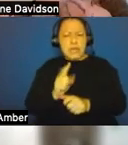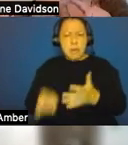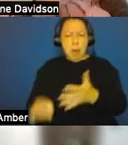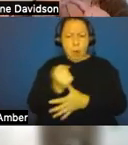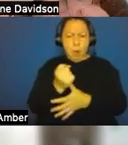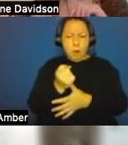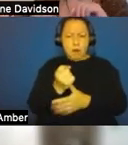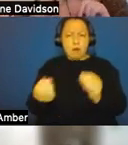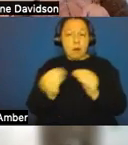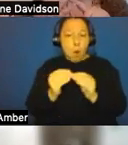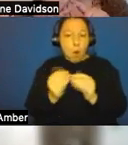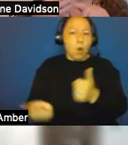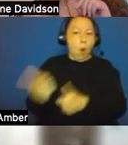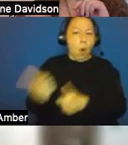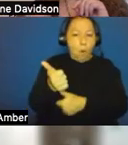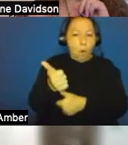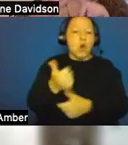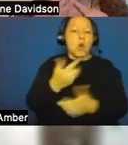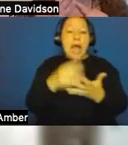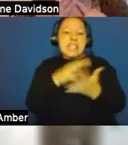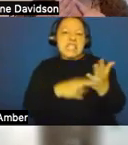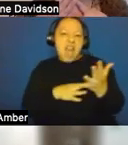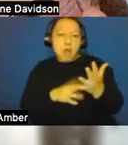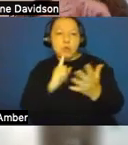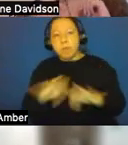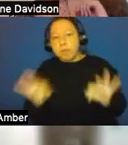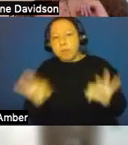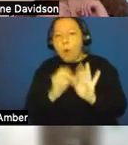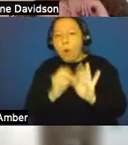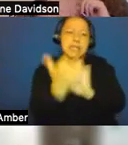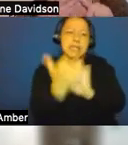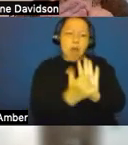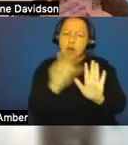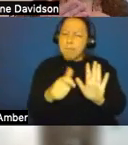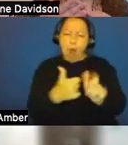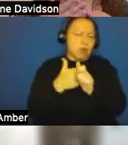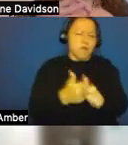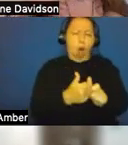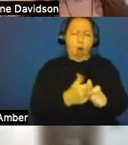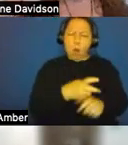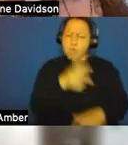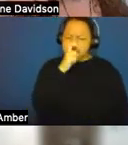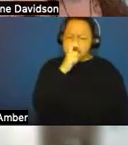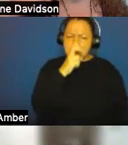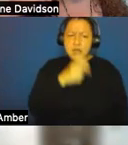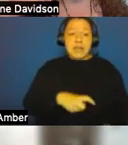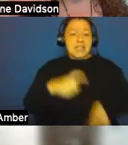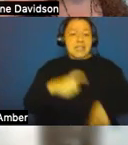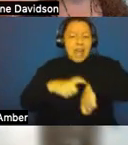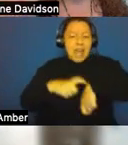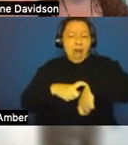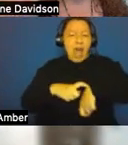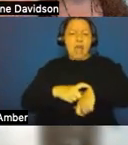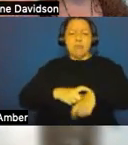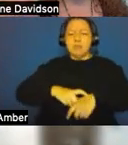a schedule, the agenda, the times, the written word. Like these are things that in